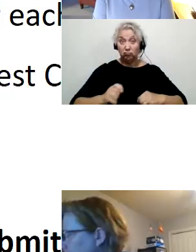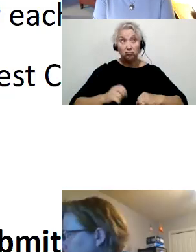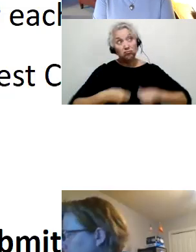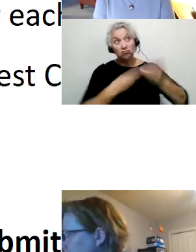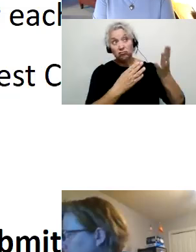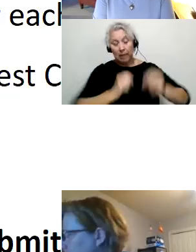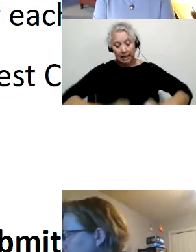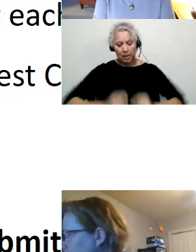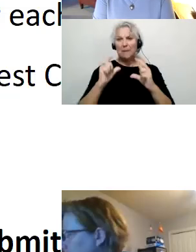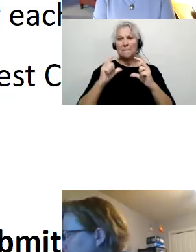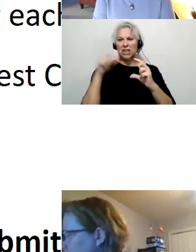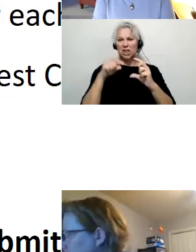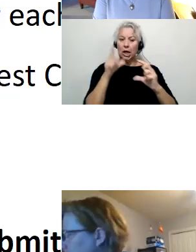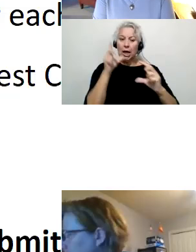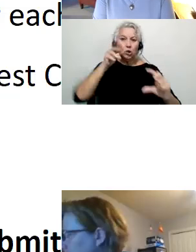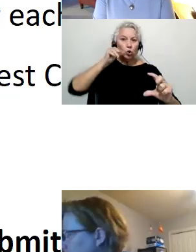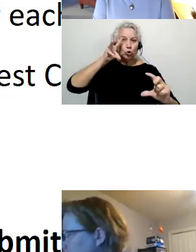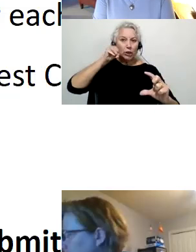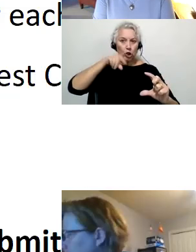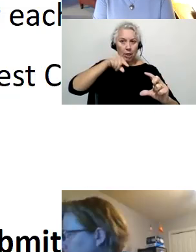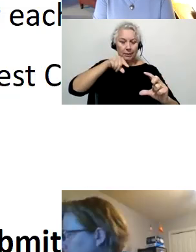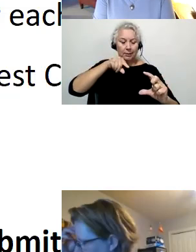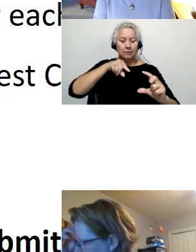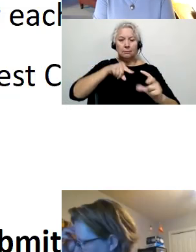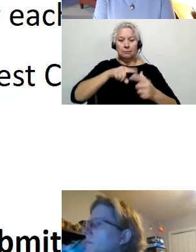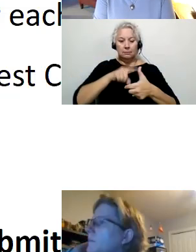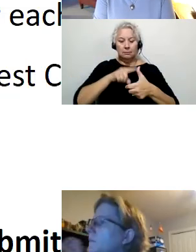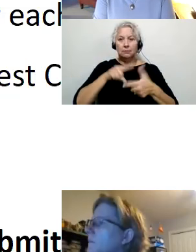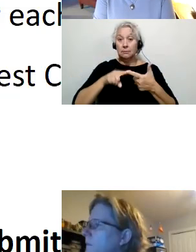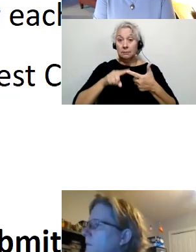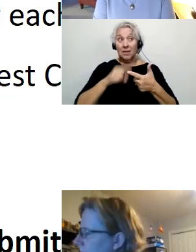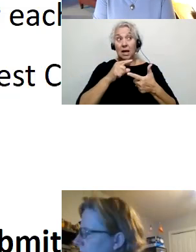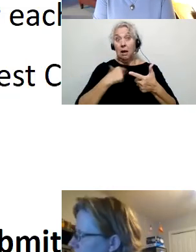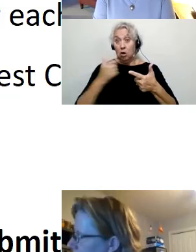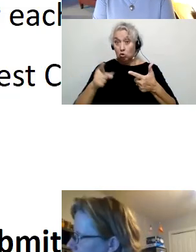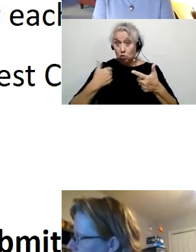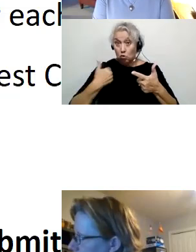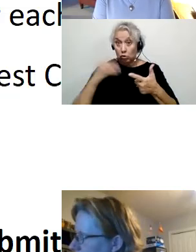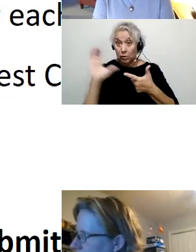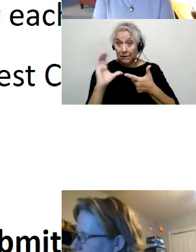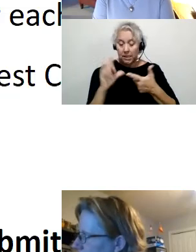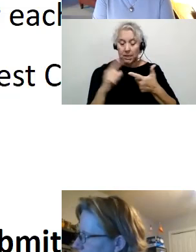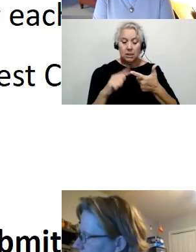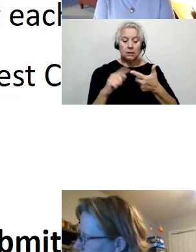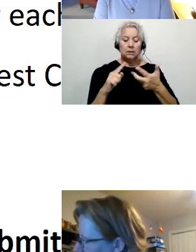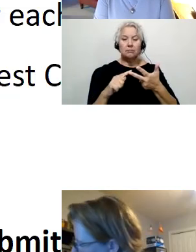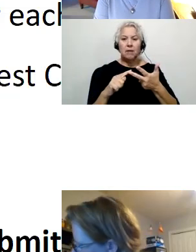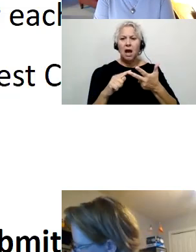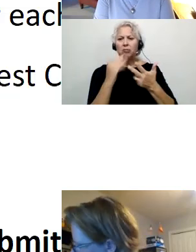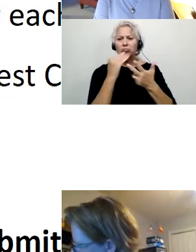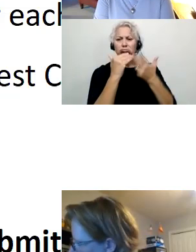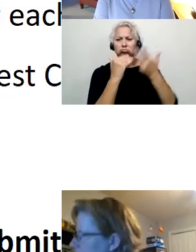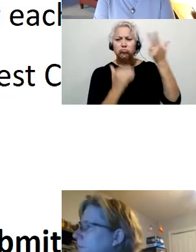online evaluation, also the accompanying certificates, and a list of the sessions that you